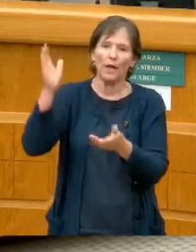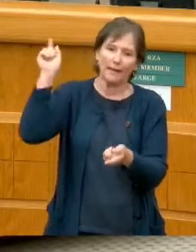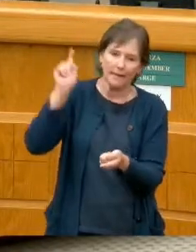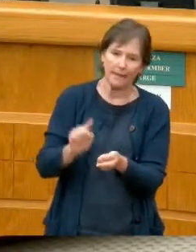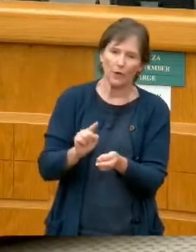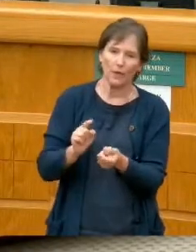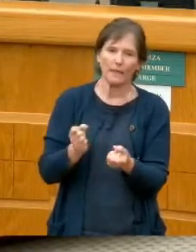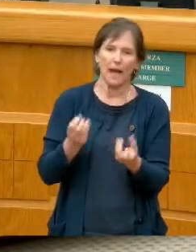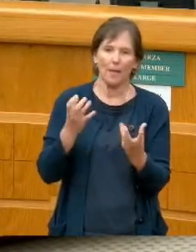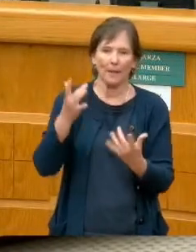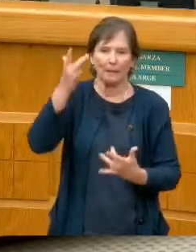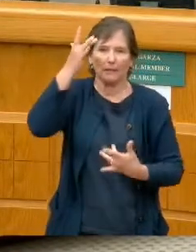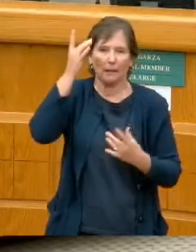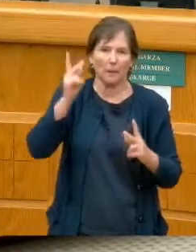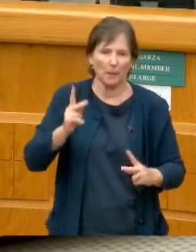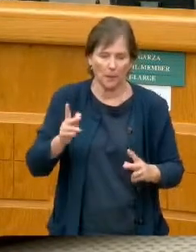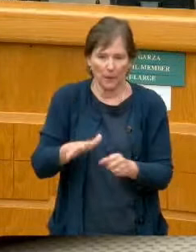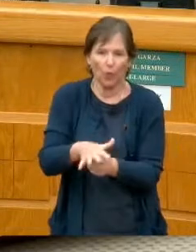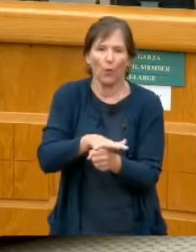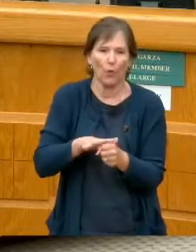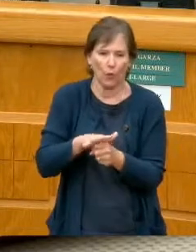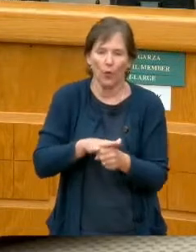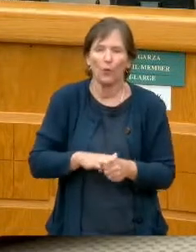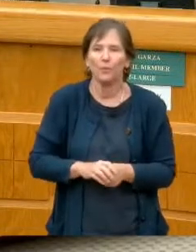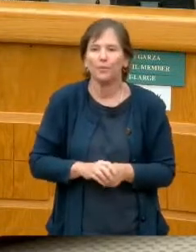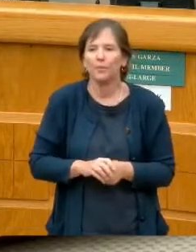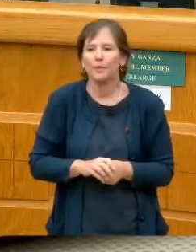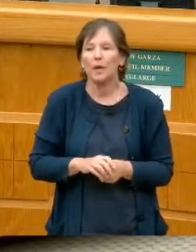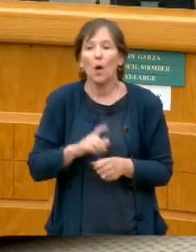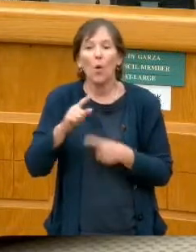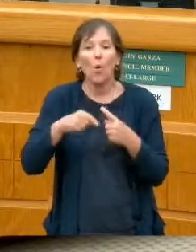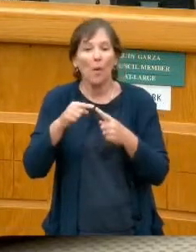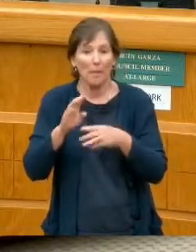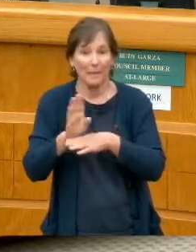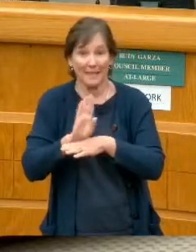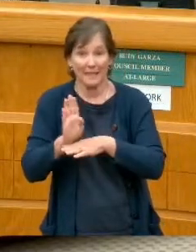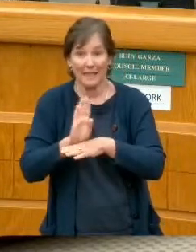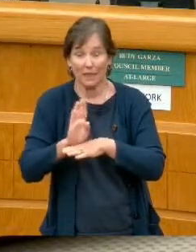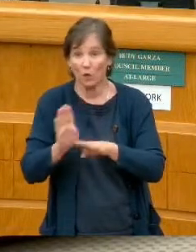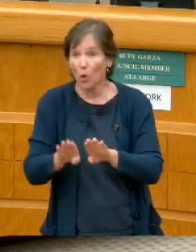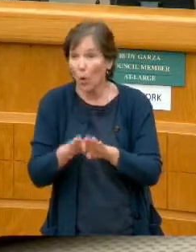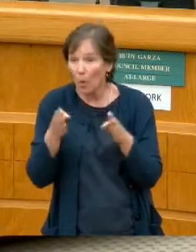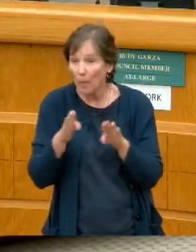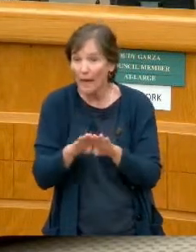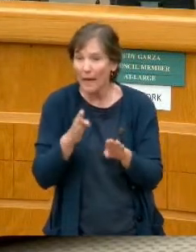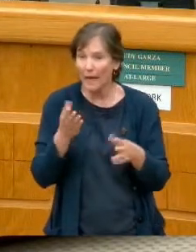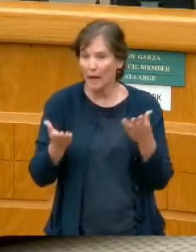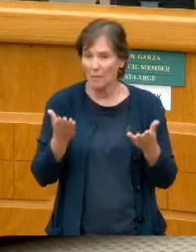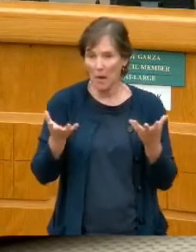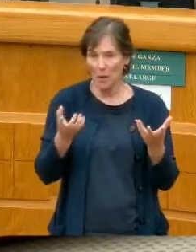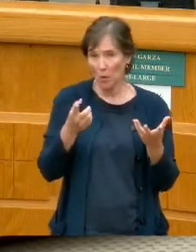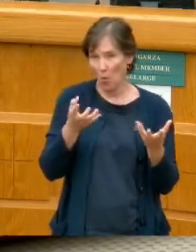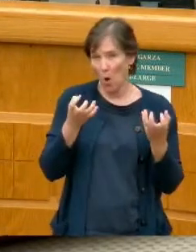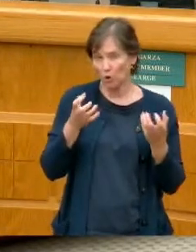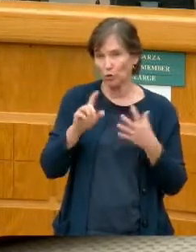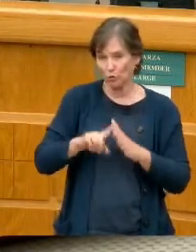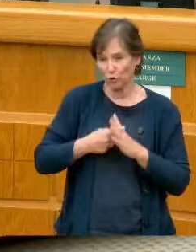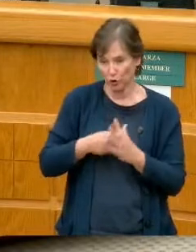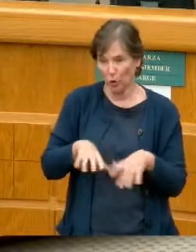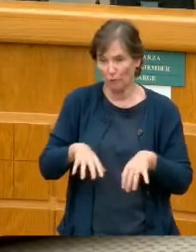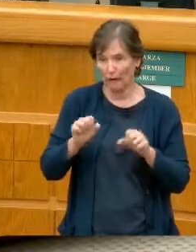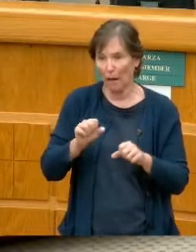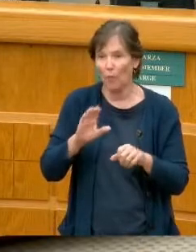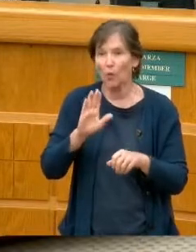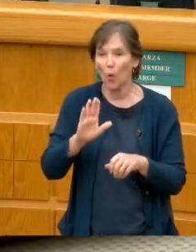our community and business are opening, you may be looking for ways to resume some daily activities as safely as